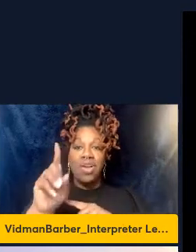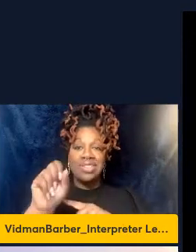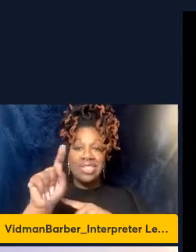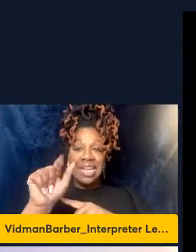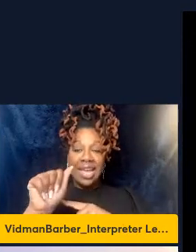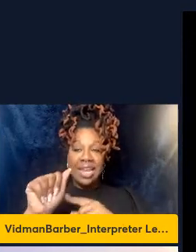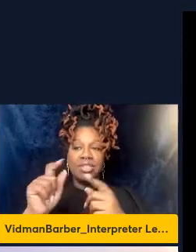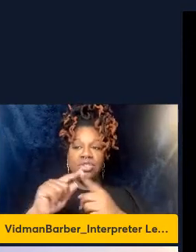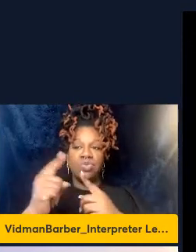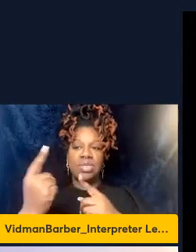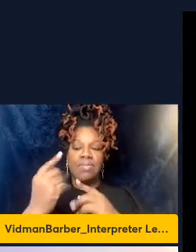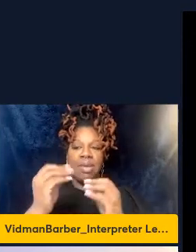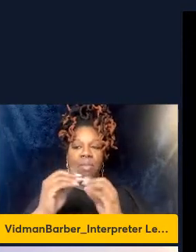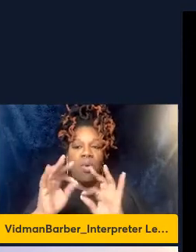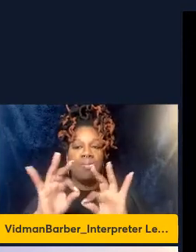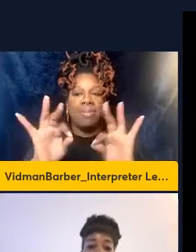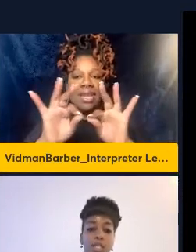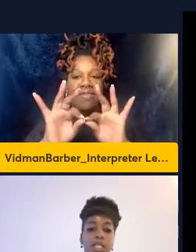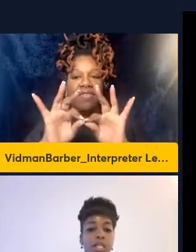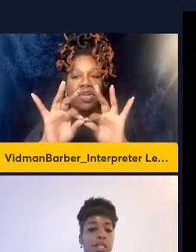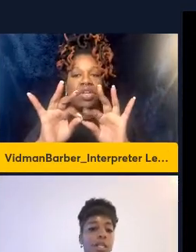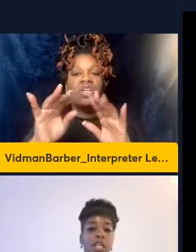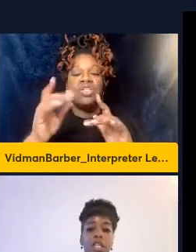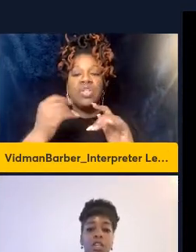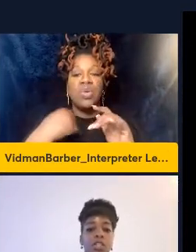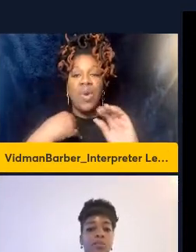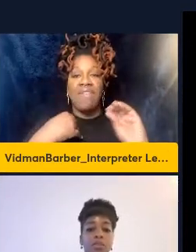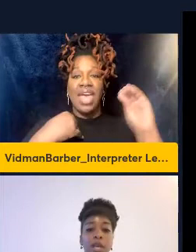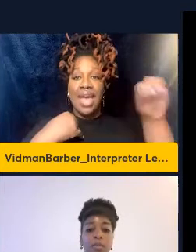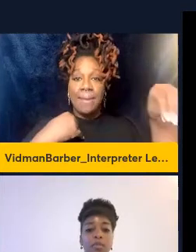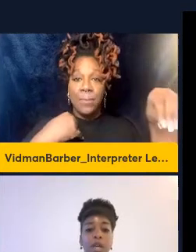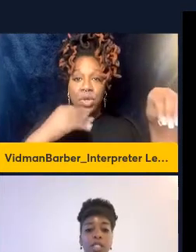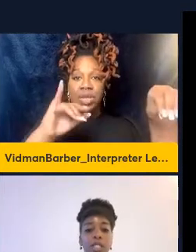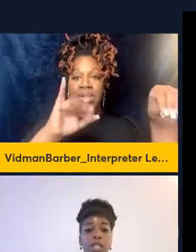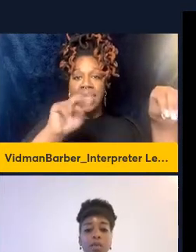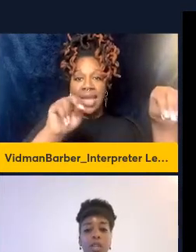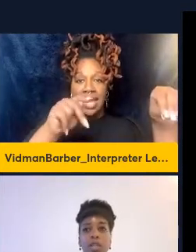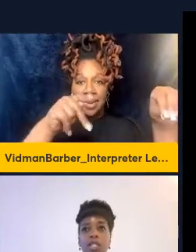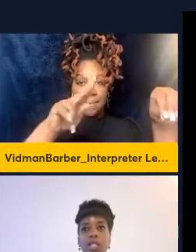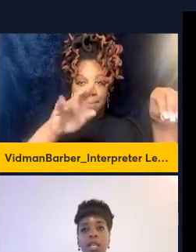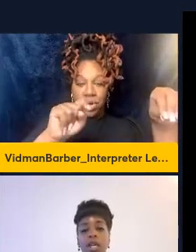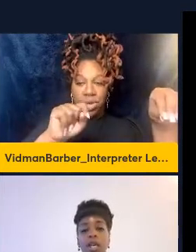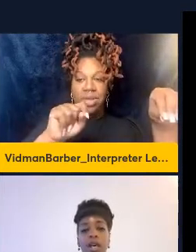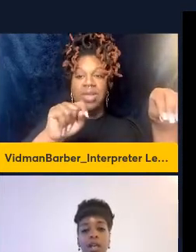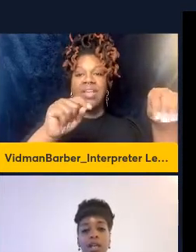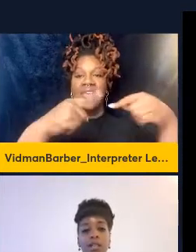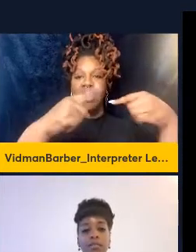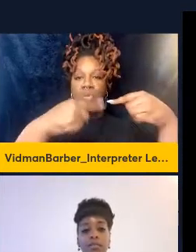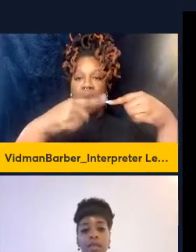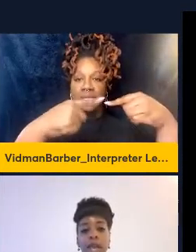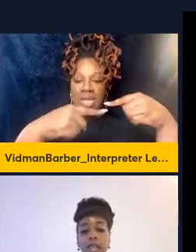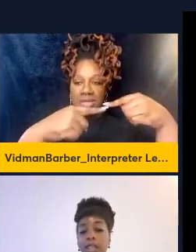meaningful. And so you have this input. Again, there's some type of processing, whether it's